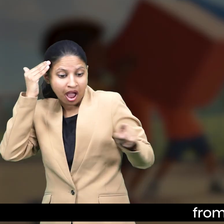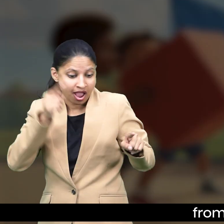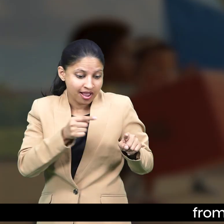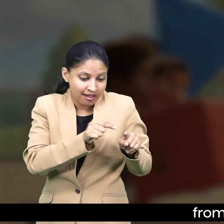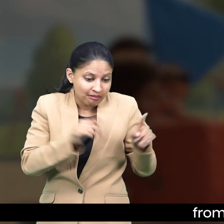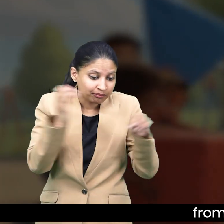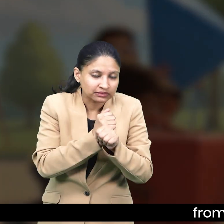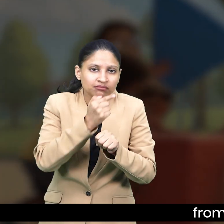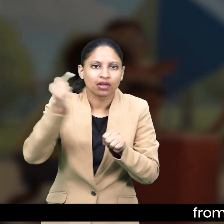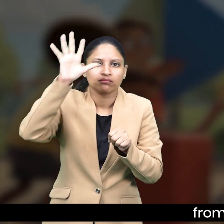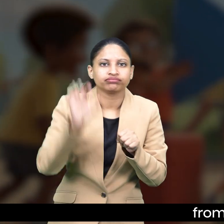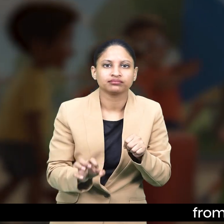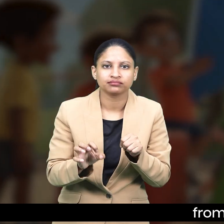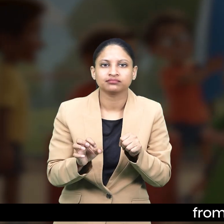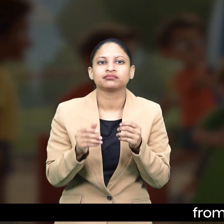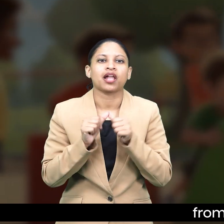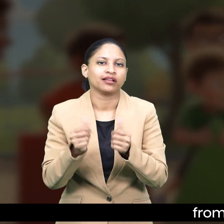perimeter.